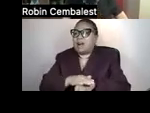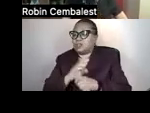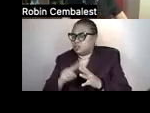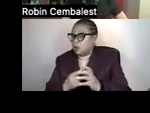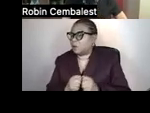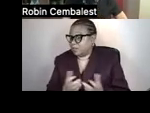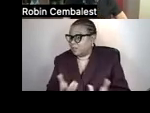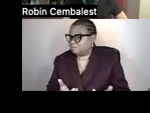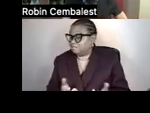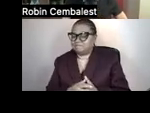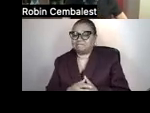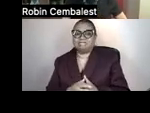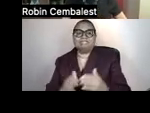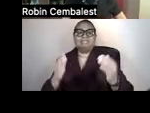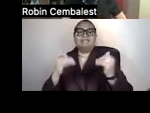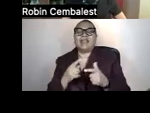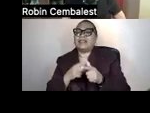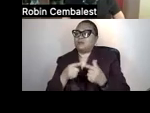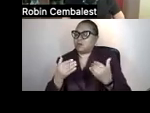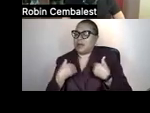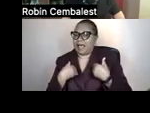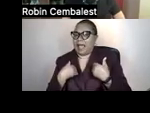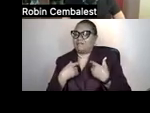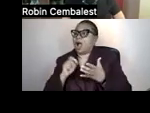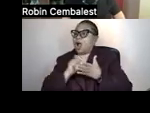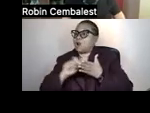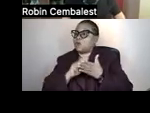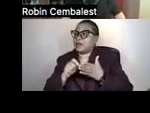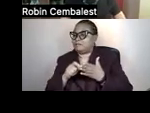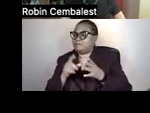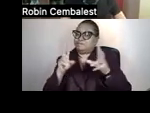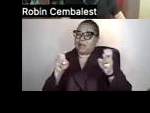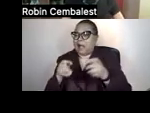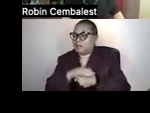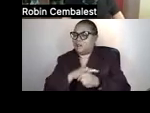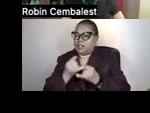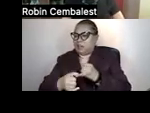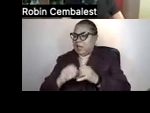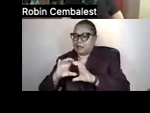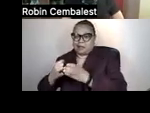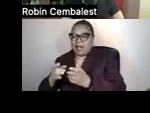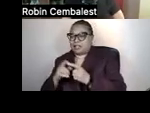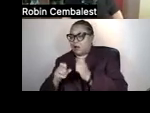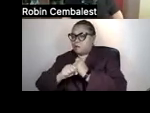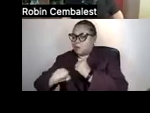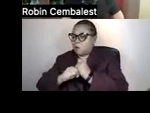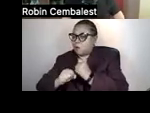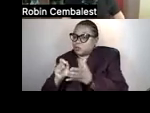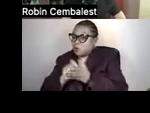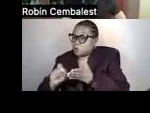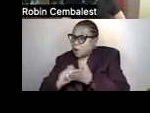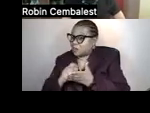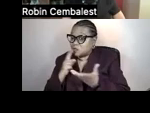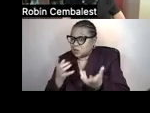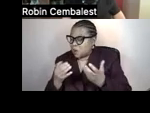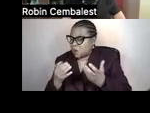with. Then we want to have our written blurbs that I covered in the last class on promotional writing. So basically